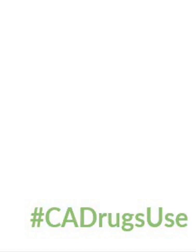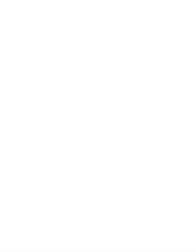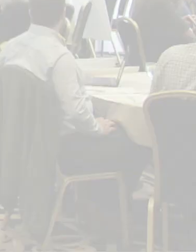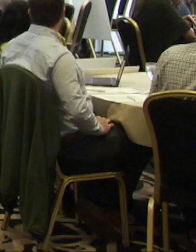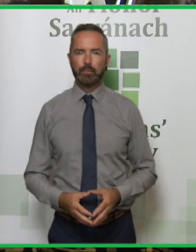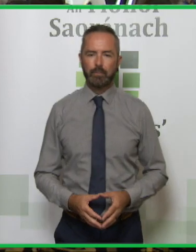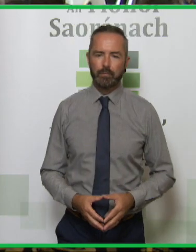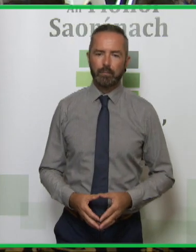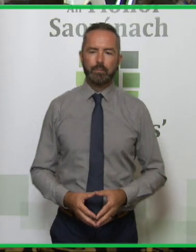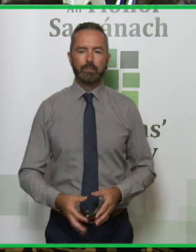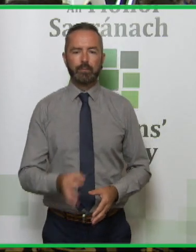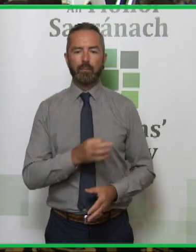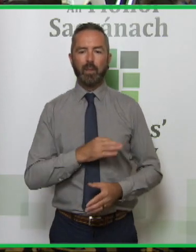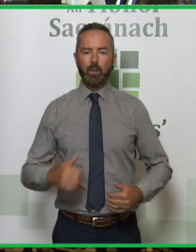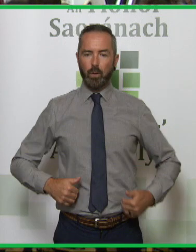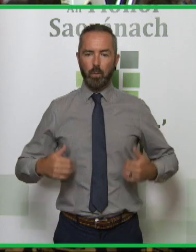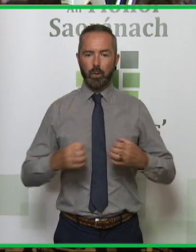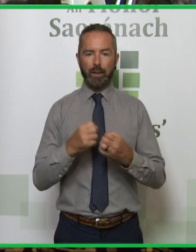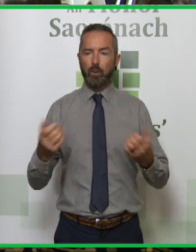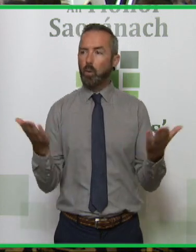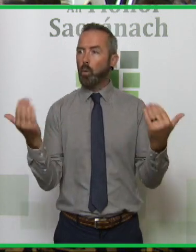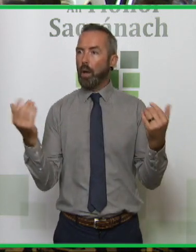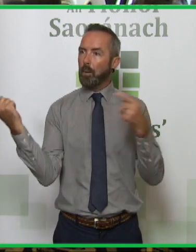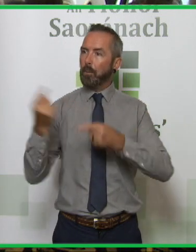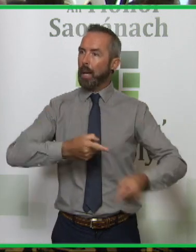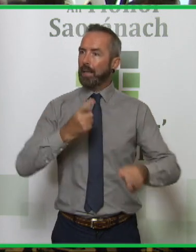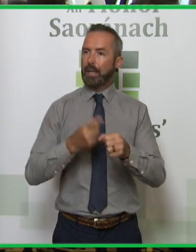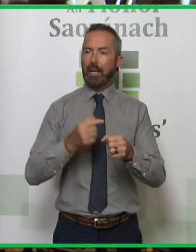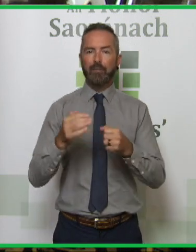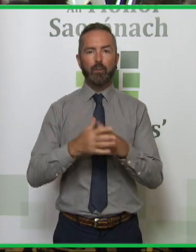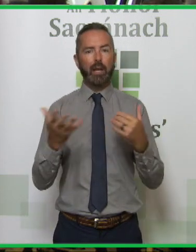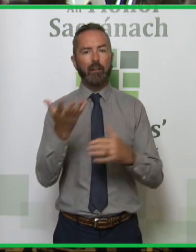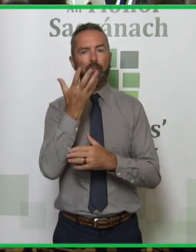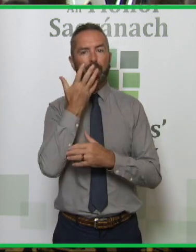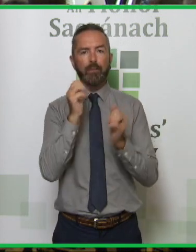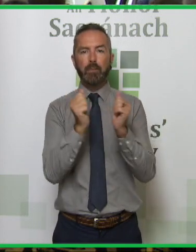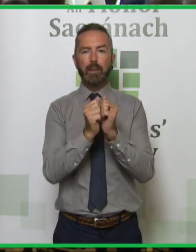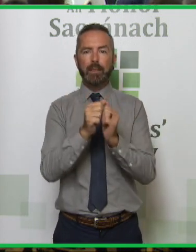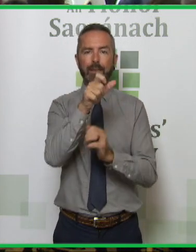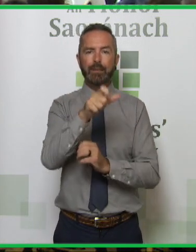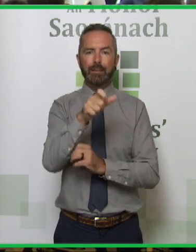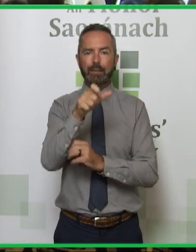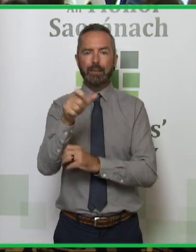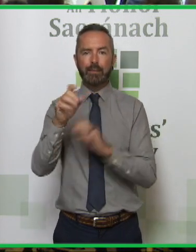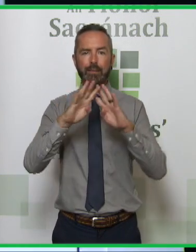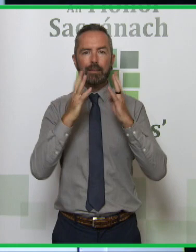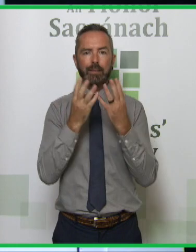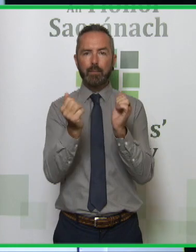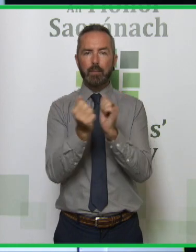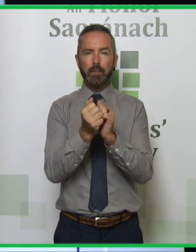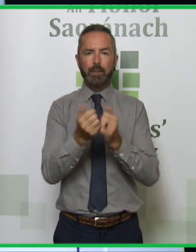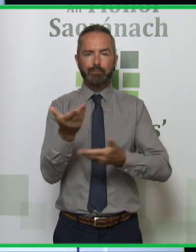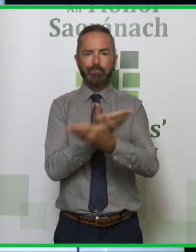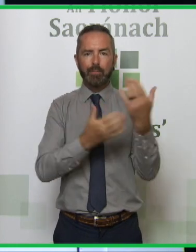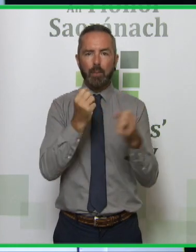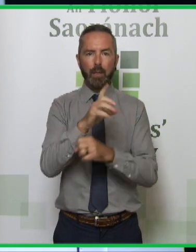Good morning, everybody, and welcome again back to the Grand Hotel for our 5th Assembly meeting, Citizens' Assembly meeting on drugs. We all